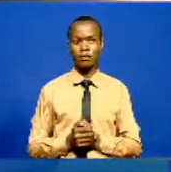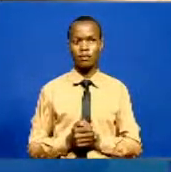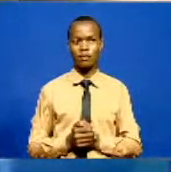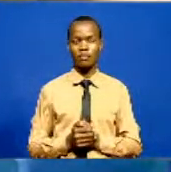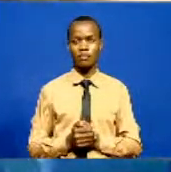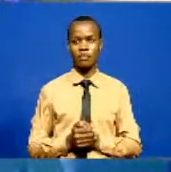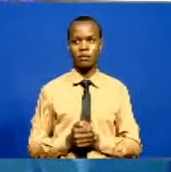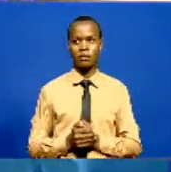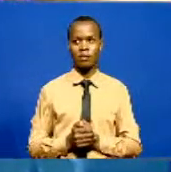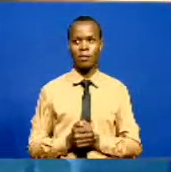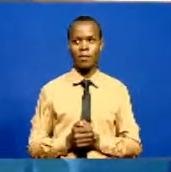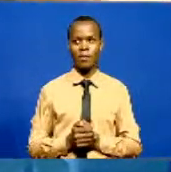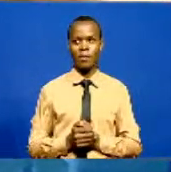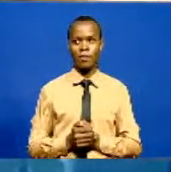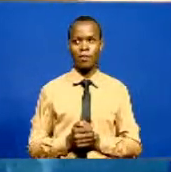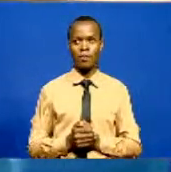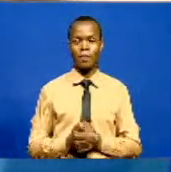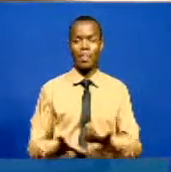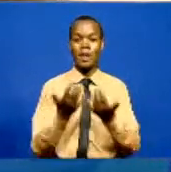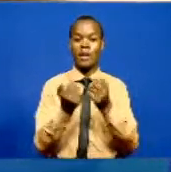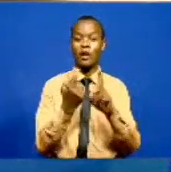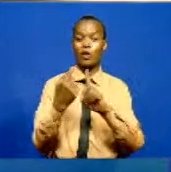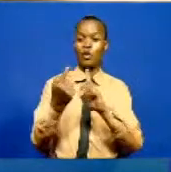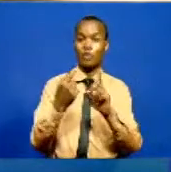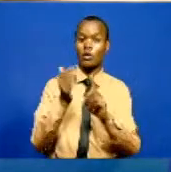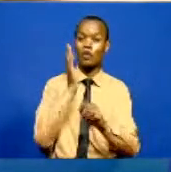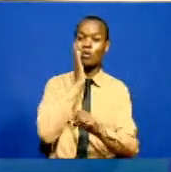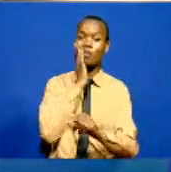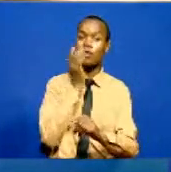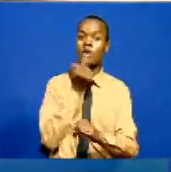Allow me to say something for the mothers who are now widows.